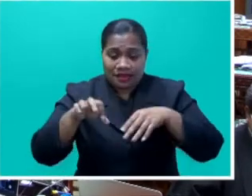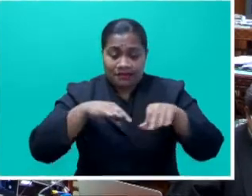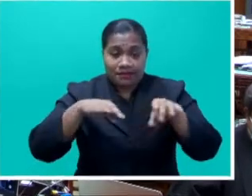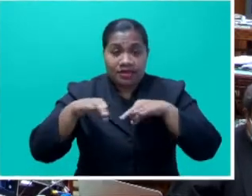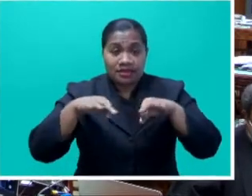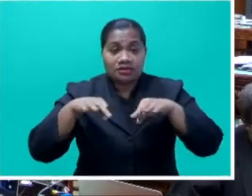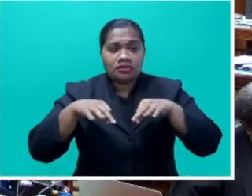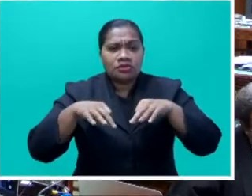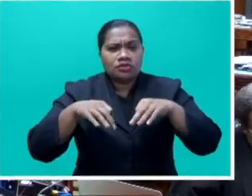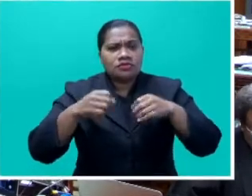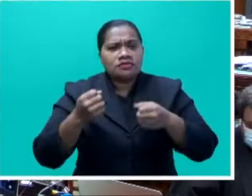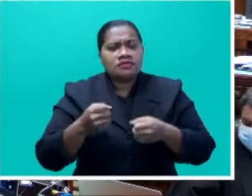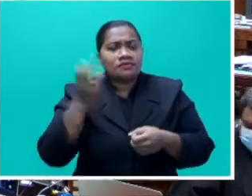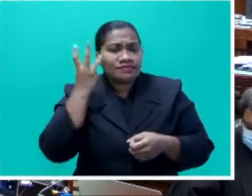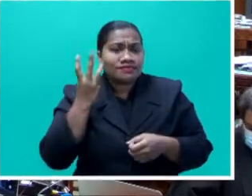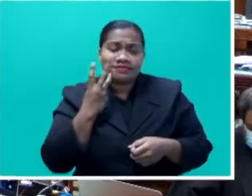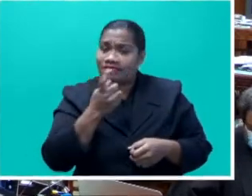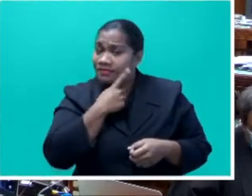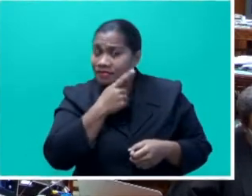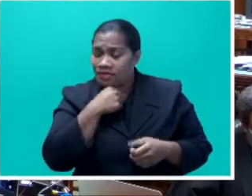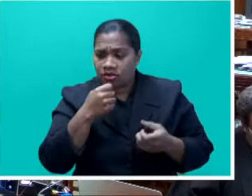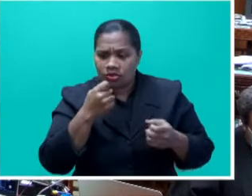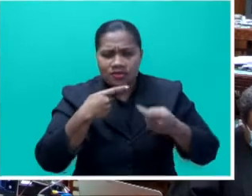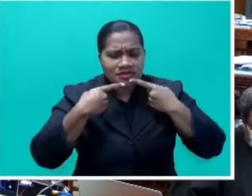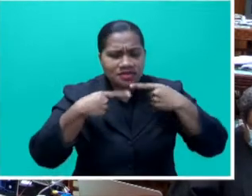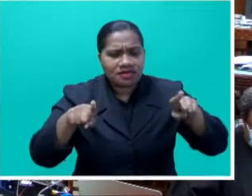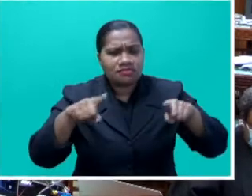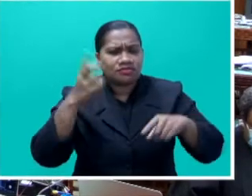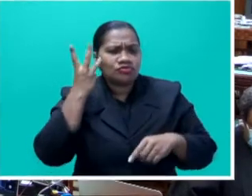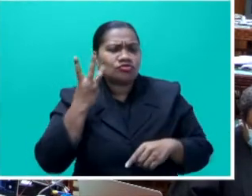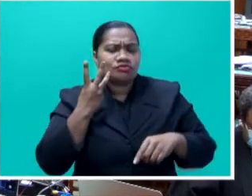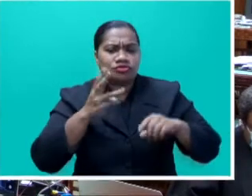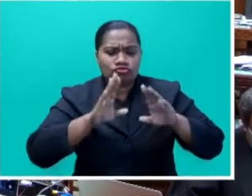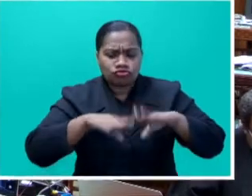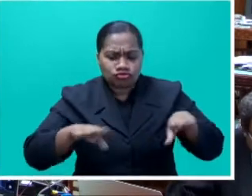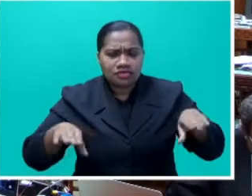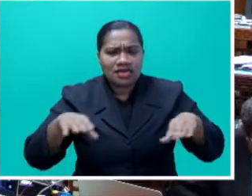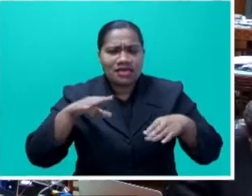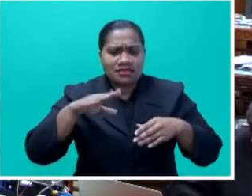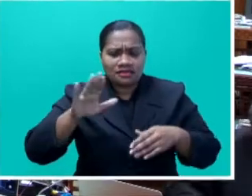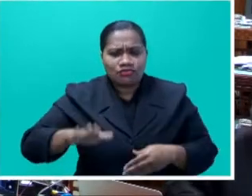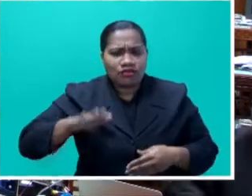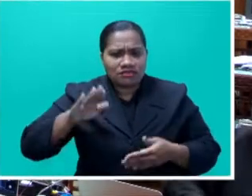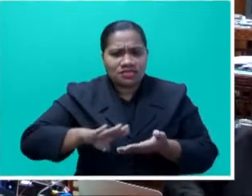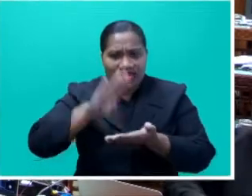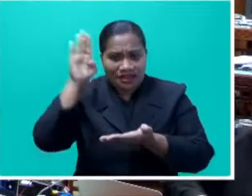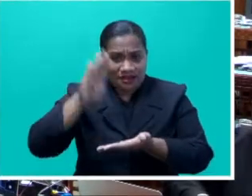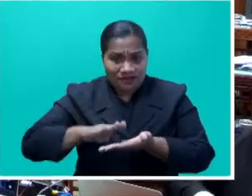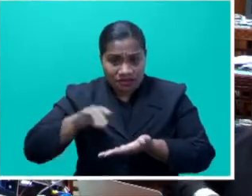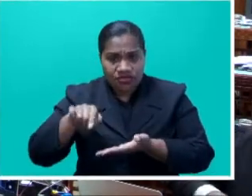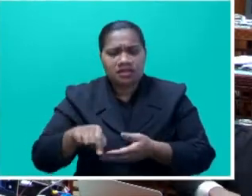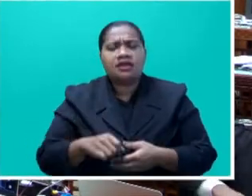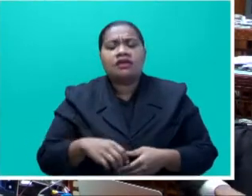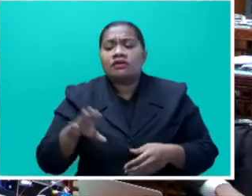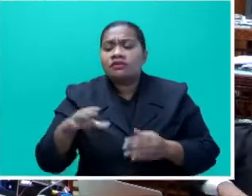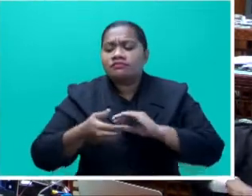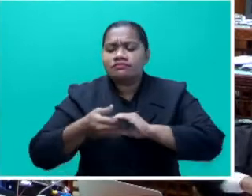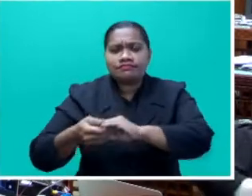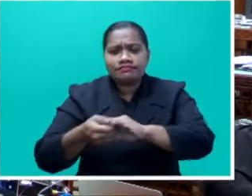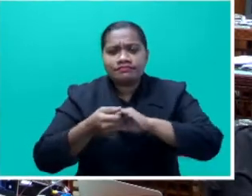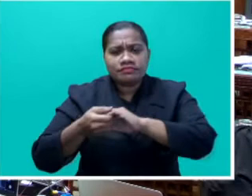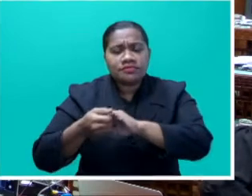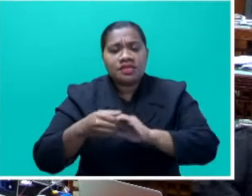was announced by the Ministry of Women, Children and Poverty Alleviation with the collaboration of the Ministry of Education, Heritage and